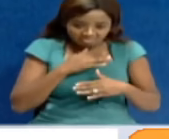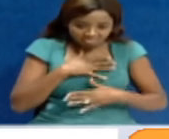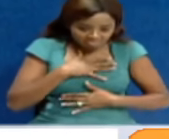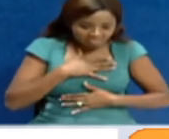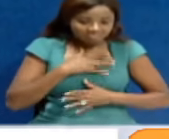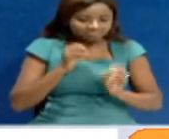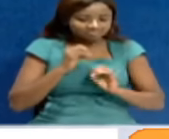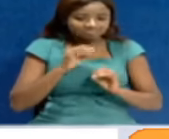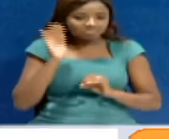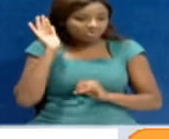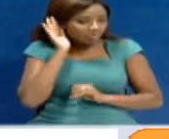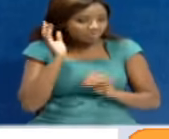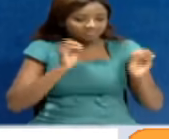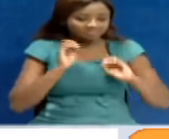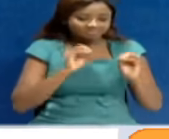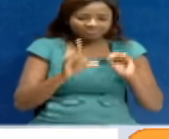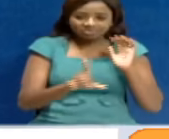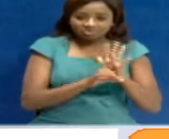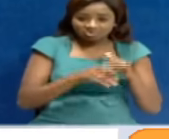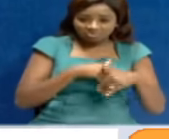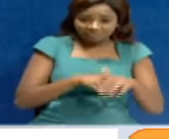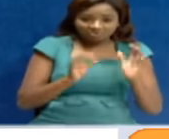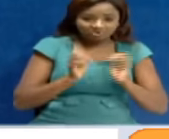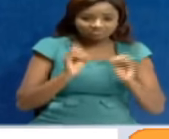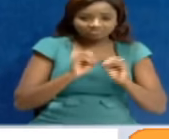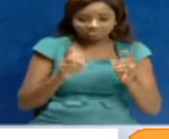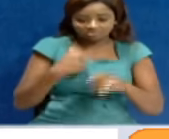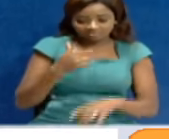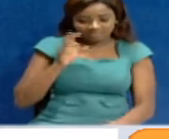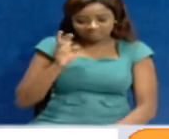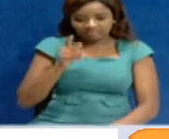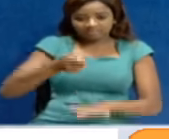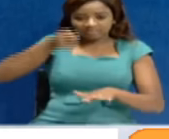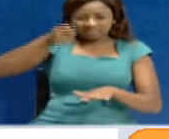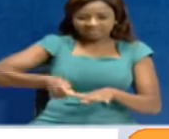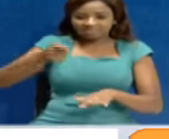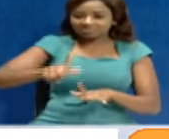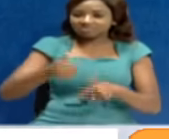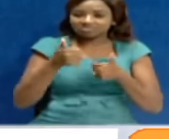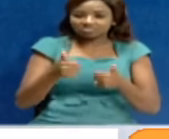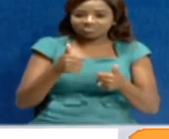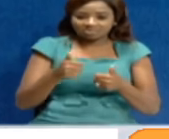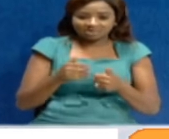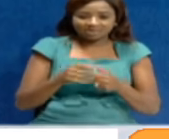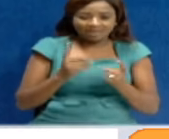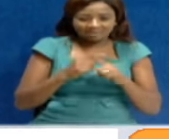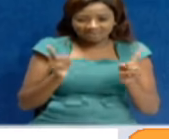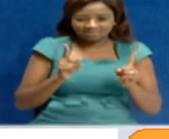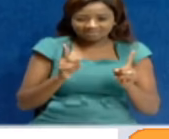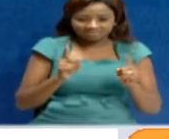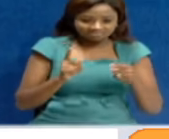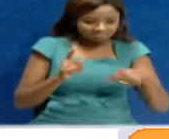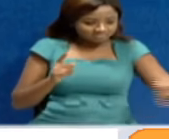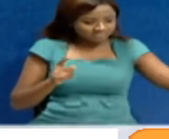law requires. And so to me, the ruling was satisfactory, except I'm a bit dissatisfied with the clawback,